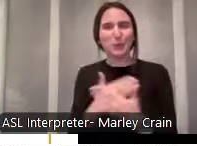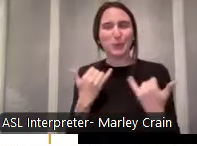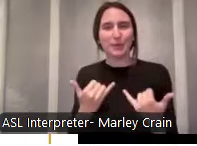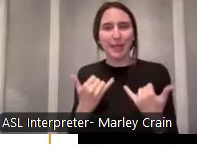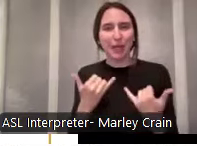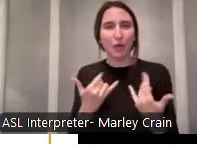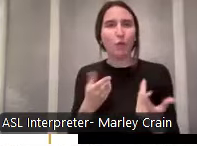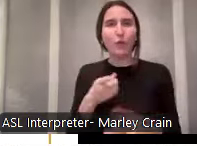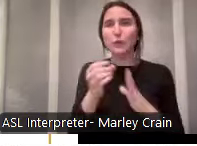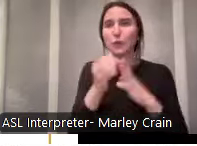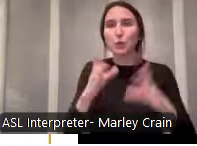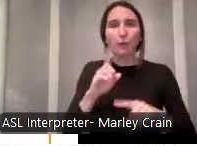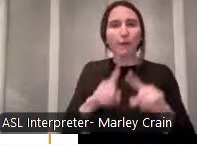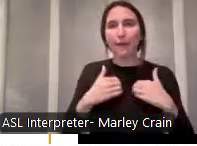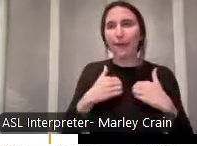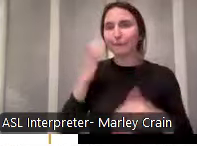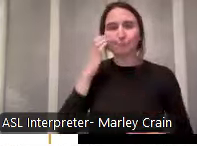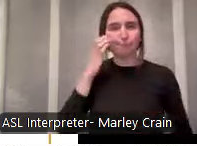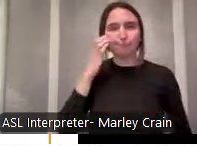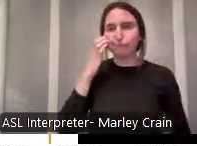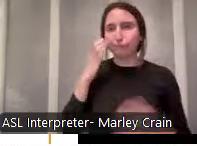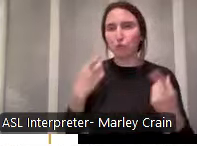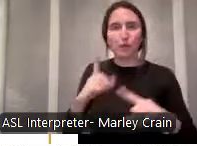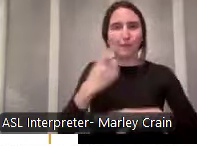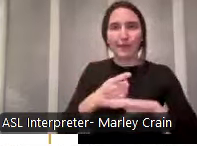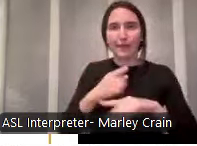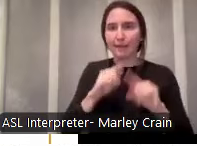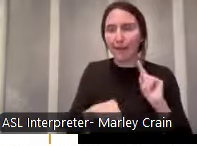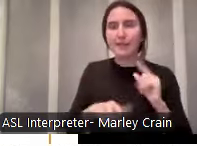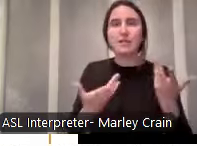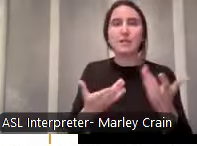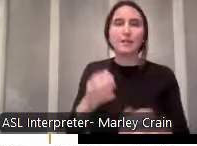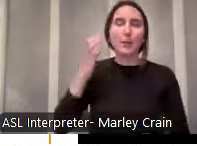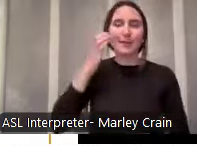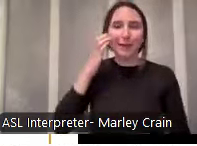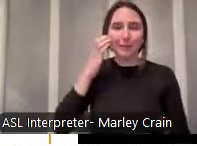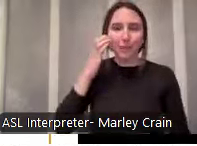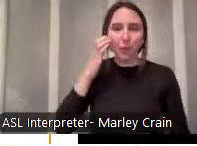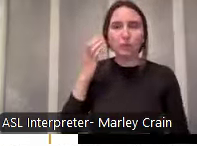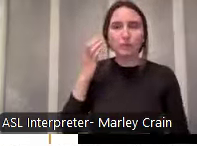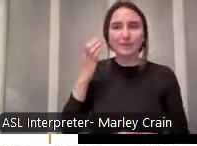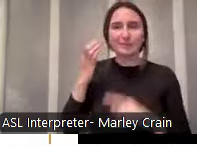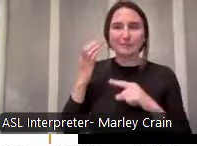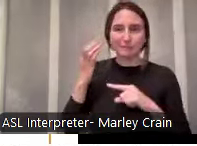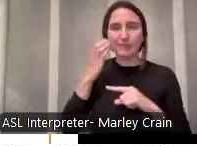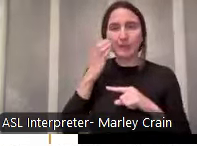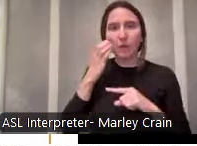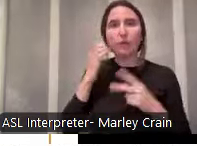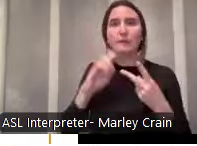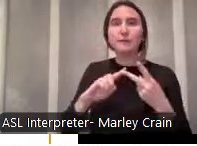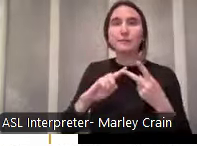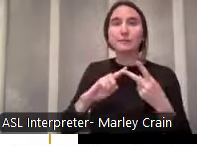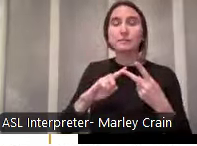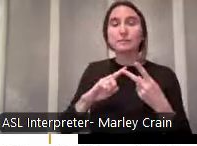device with them in school during the day. So it includes cell phones, which I think is the main thing they want to ban, but also tablets